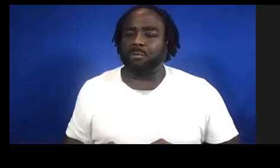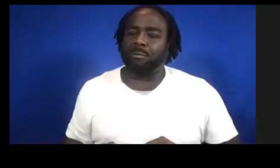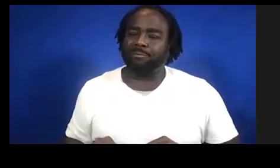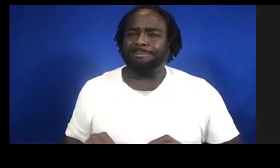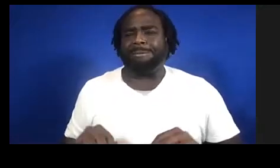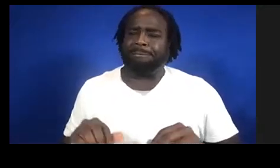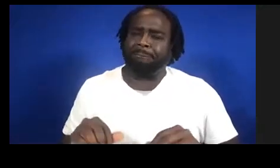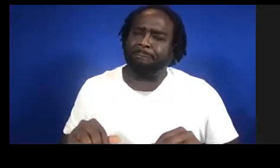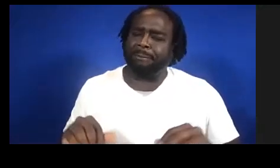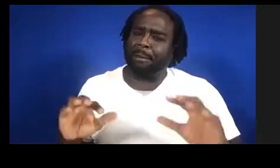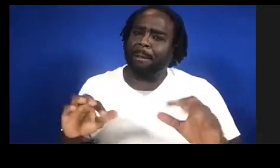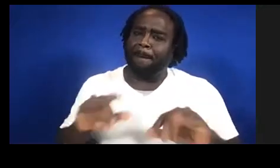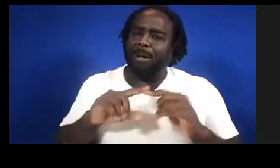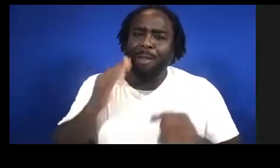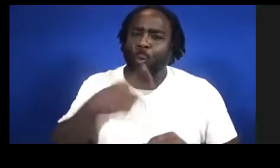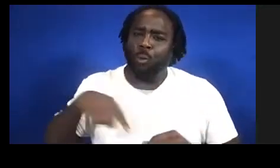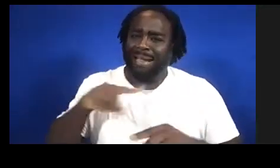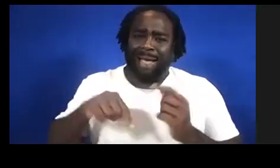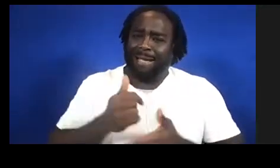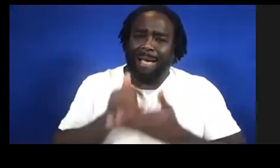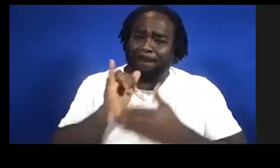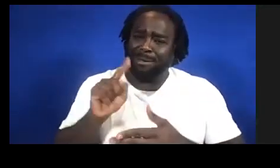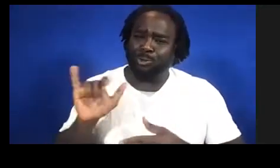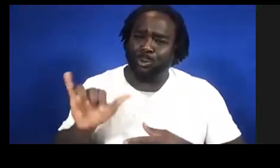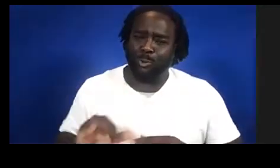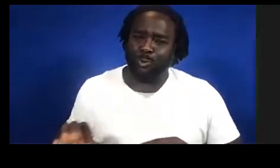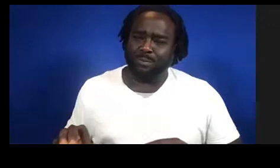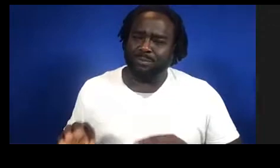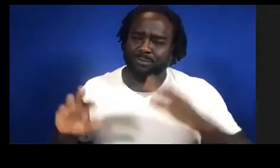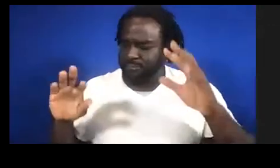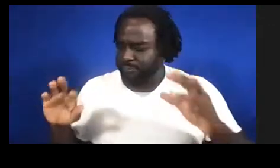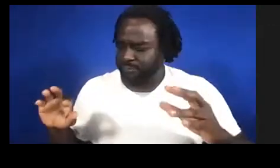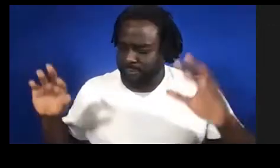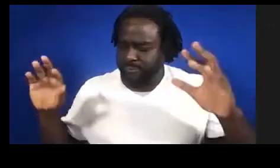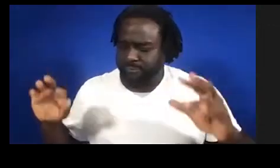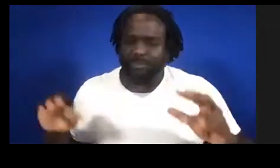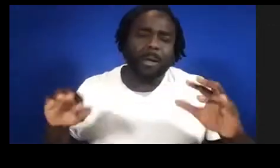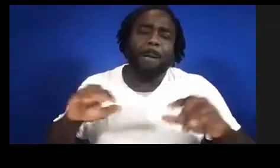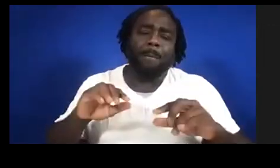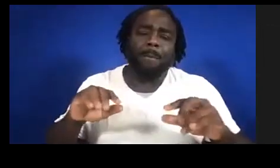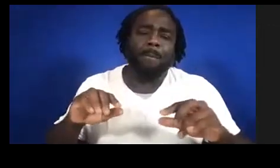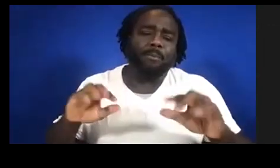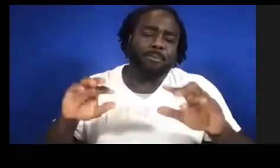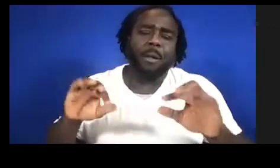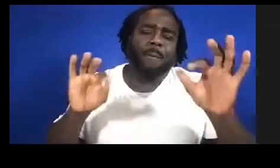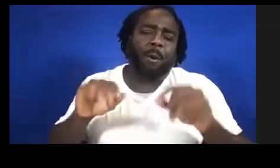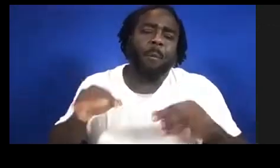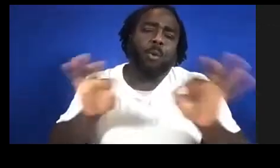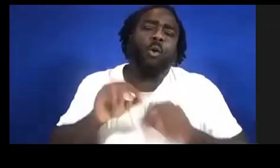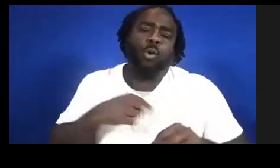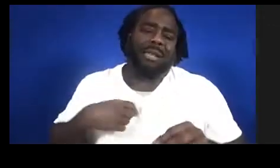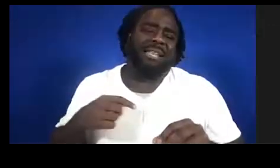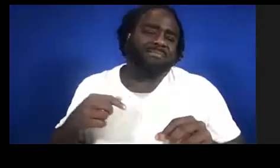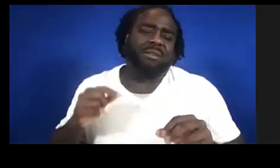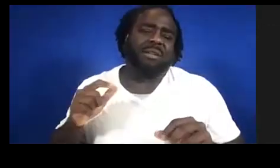course, you might have to blame some of that on y'all in the South. And I guess that's me too, with